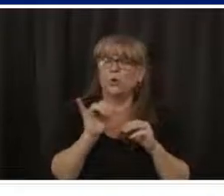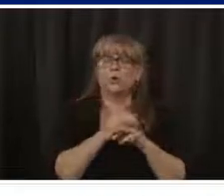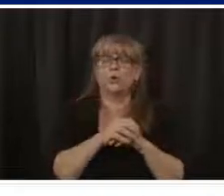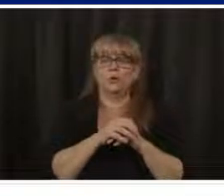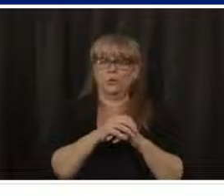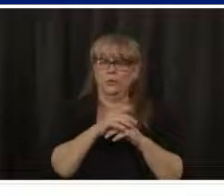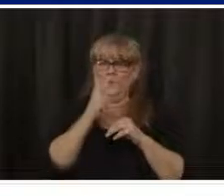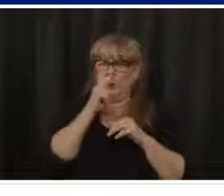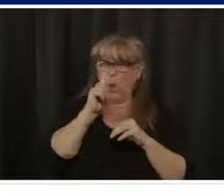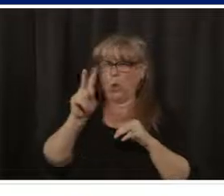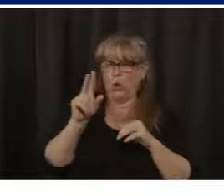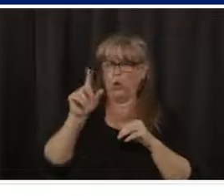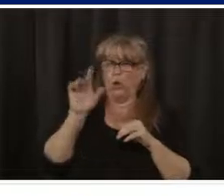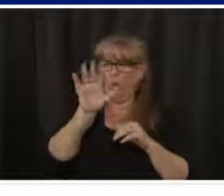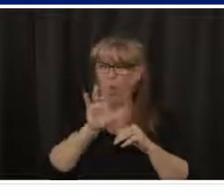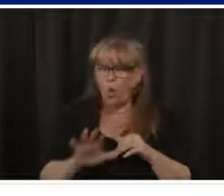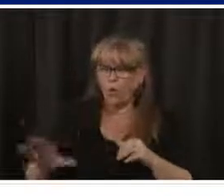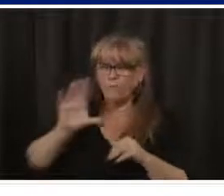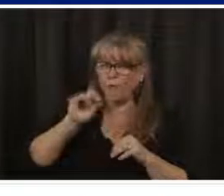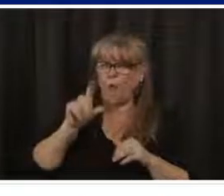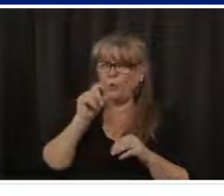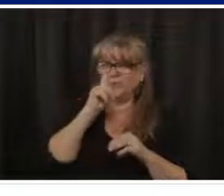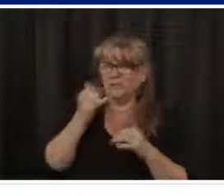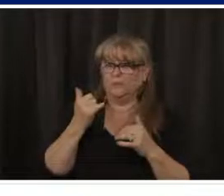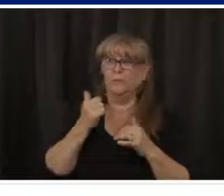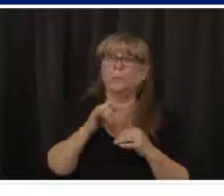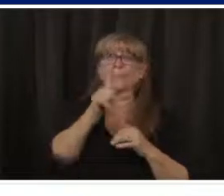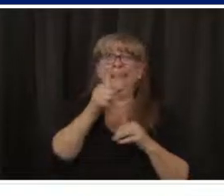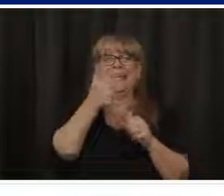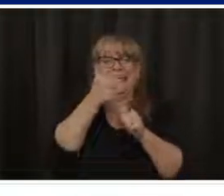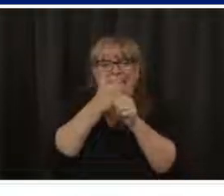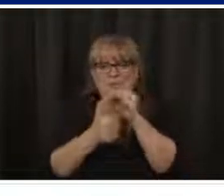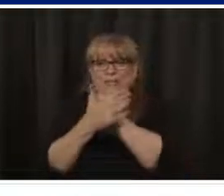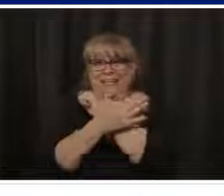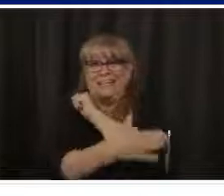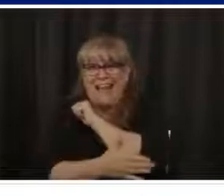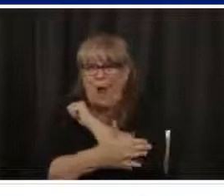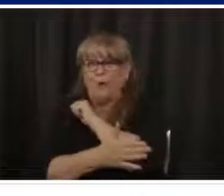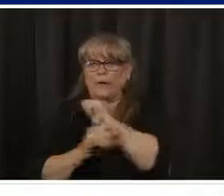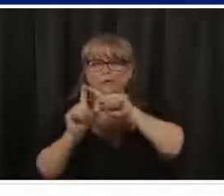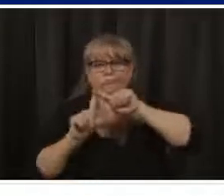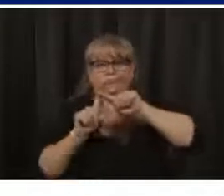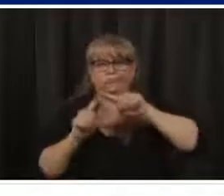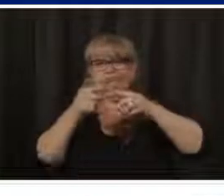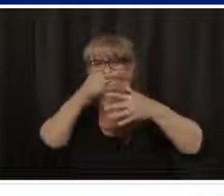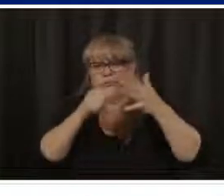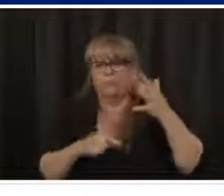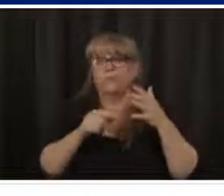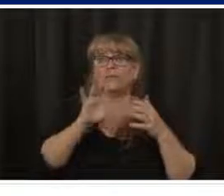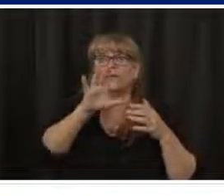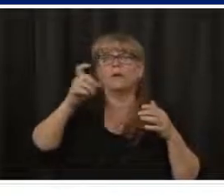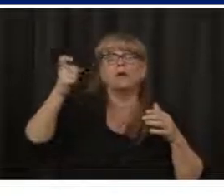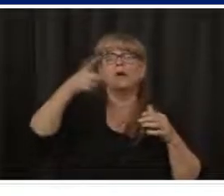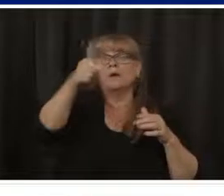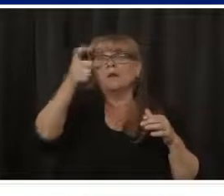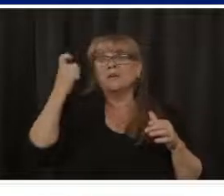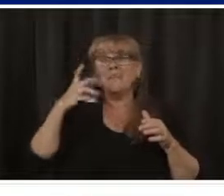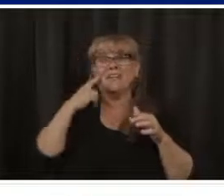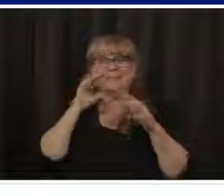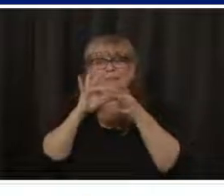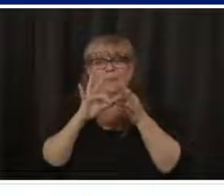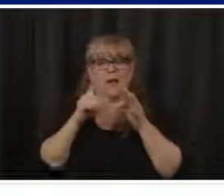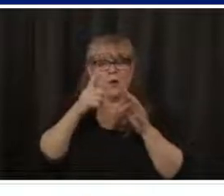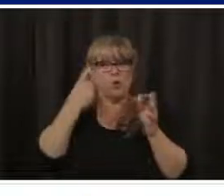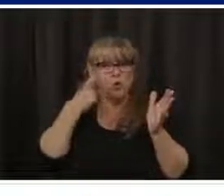state right now is trends county by county. And so this is the analysis that the governor was talking about. We're really seeing differences in